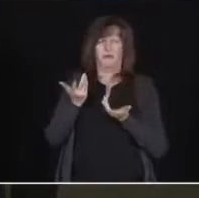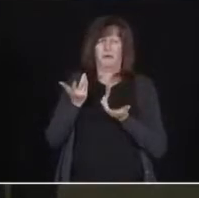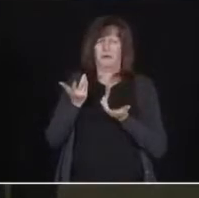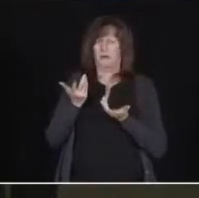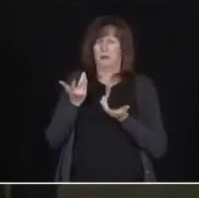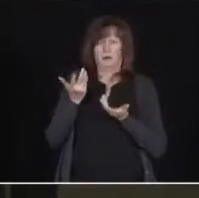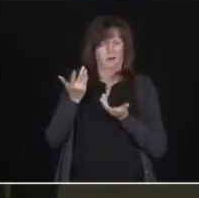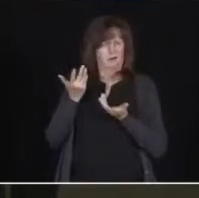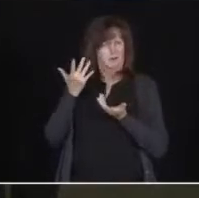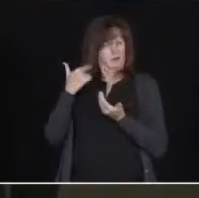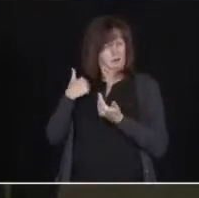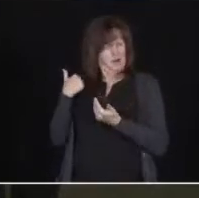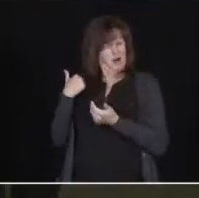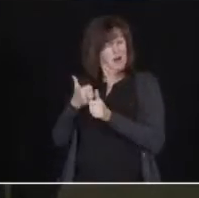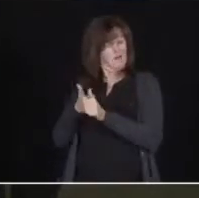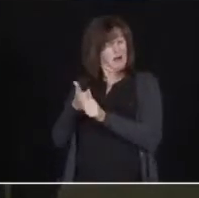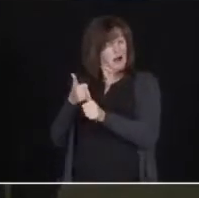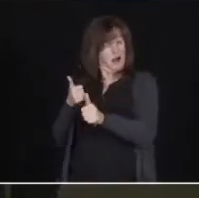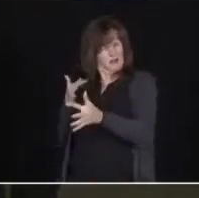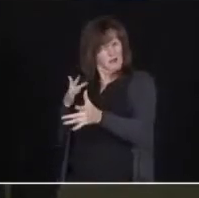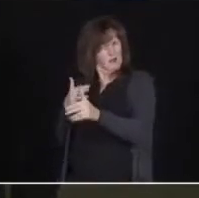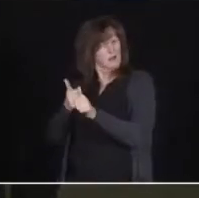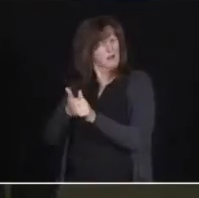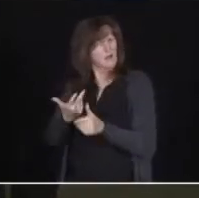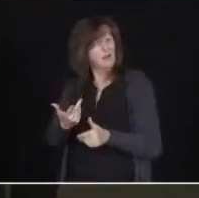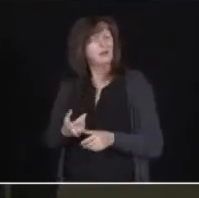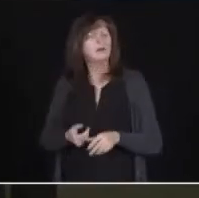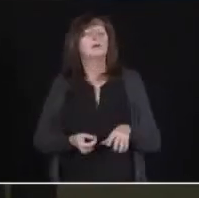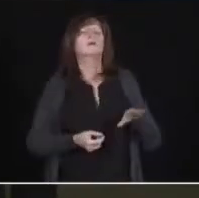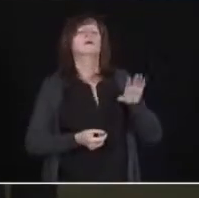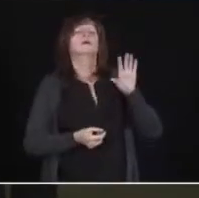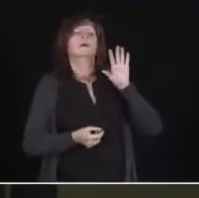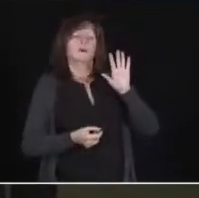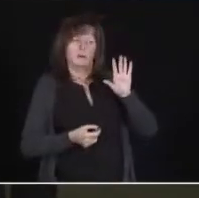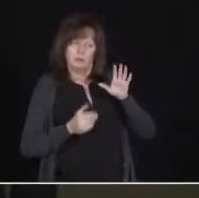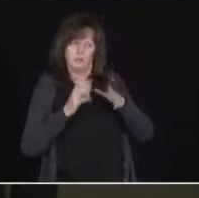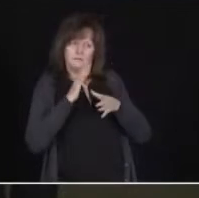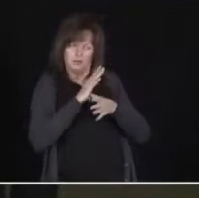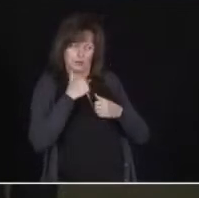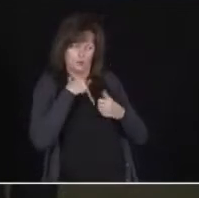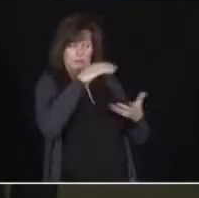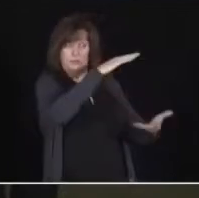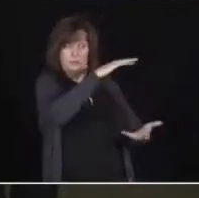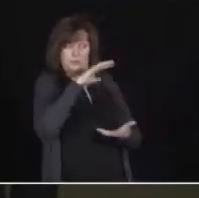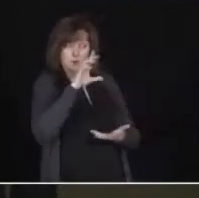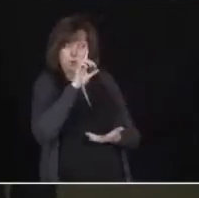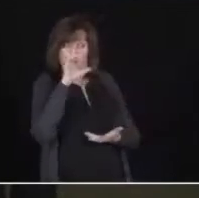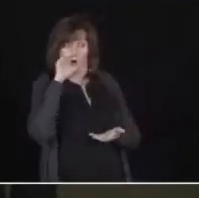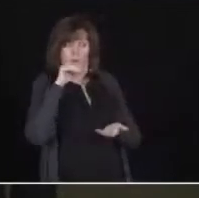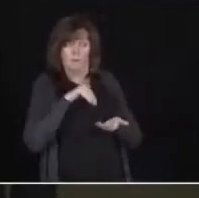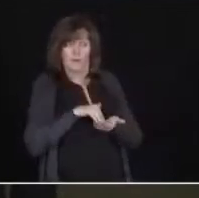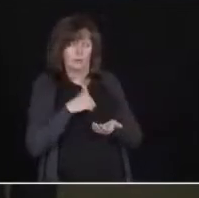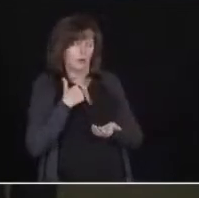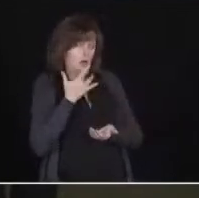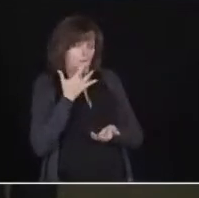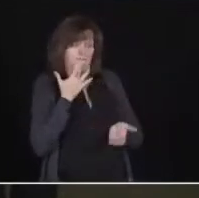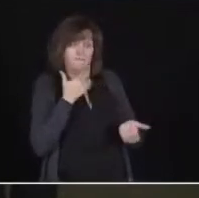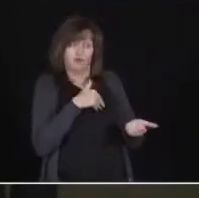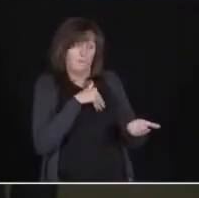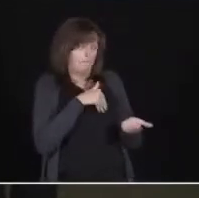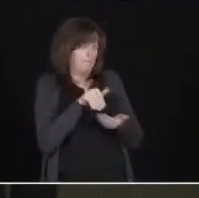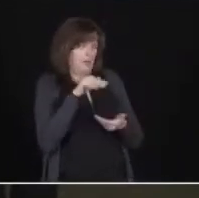areas, and 100,000 is the first shipment. I want to see millions of these coming to Ontario,